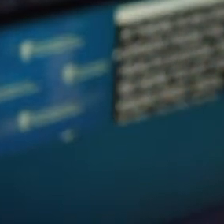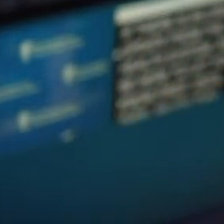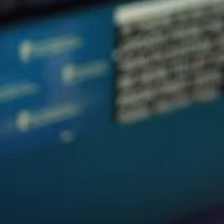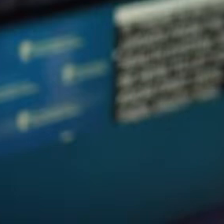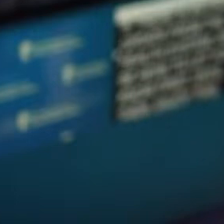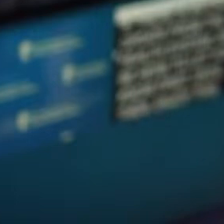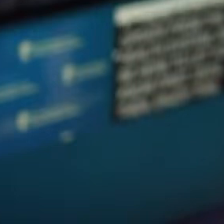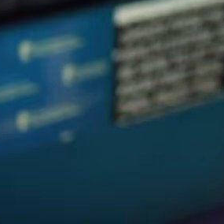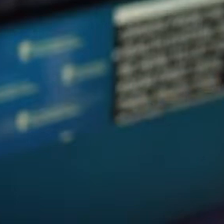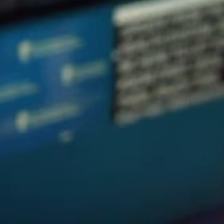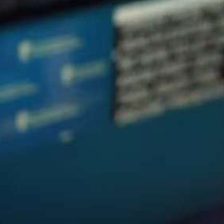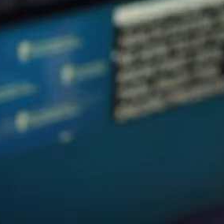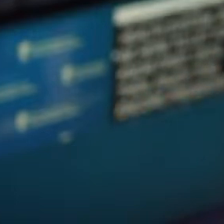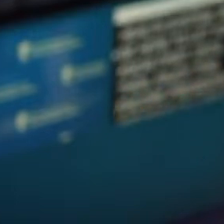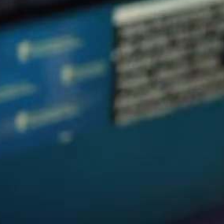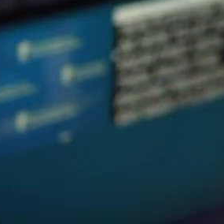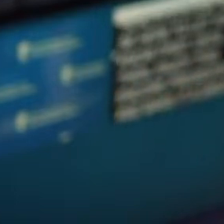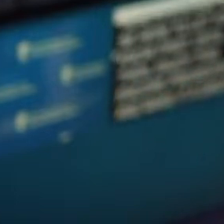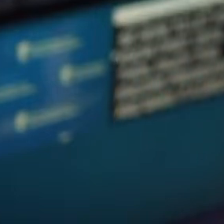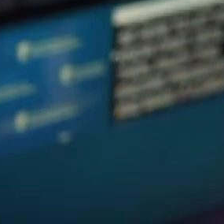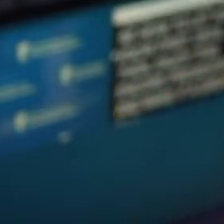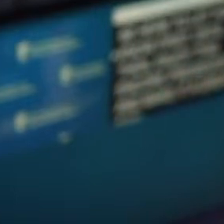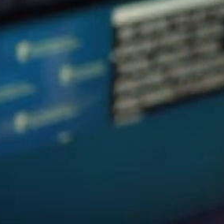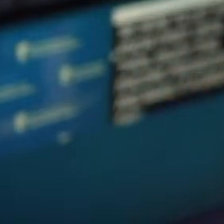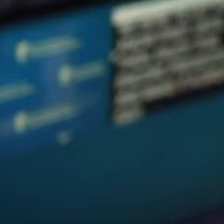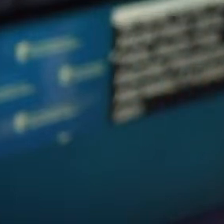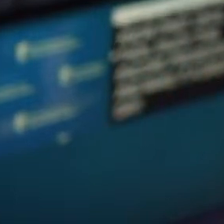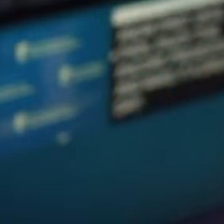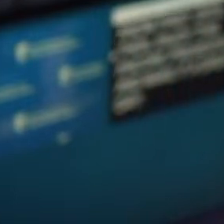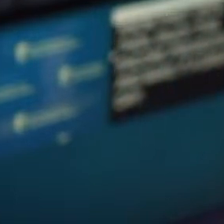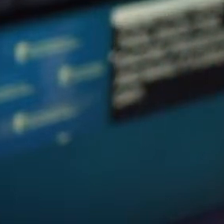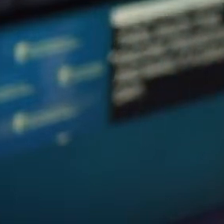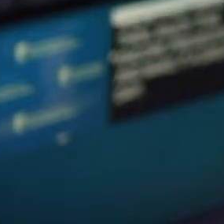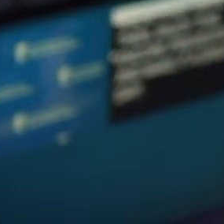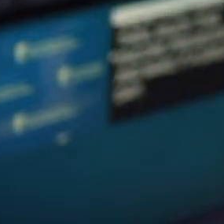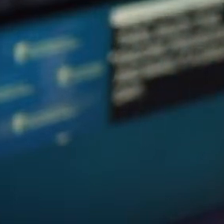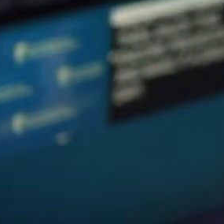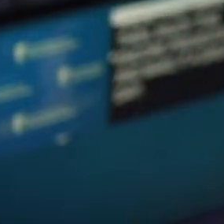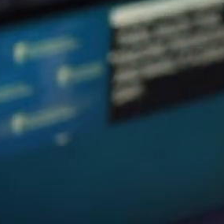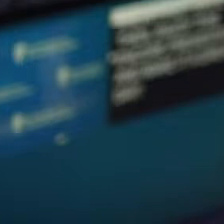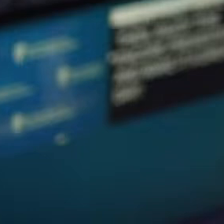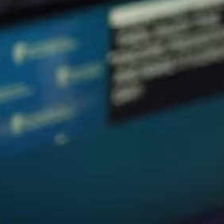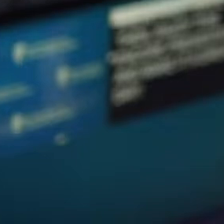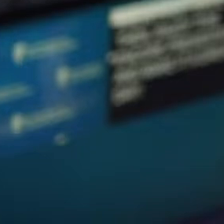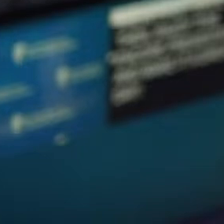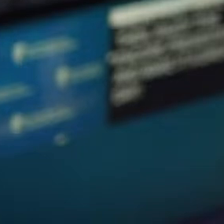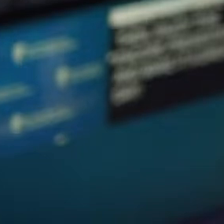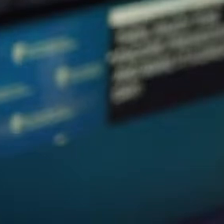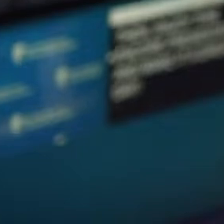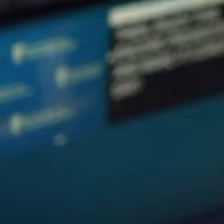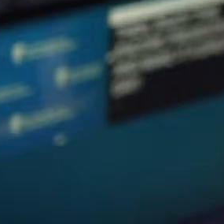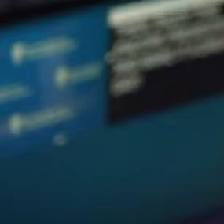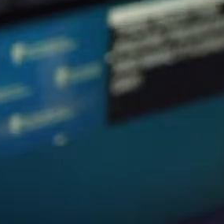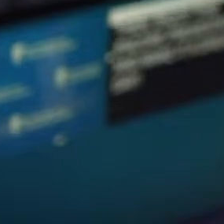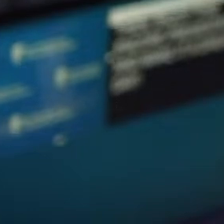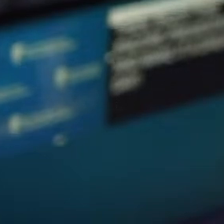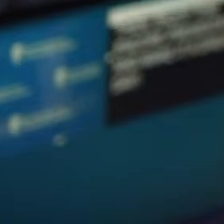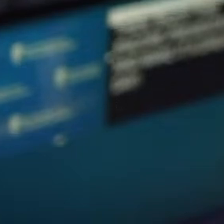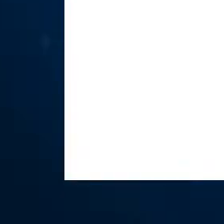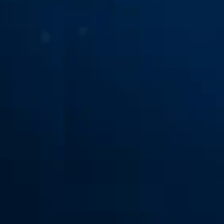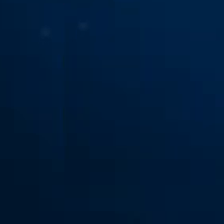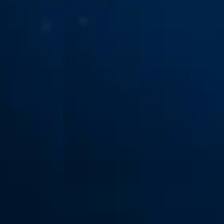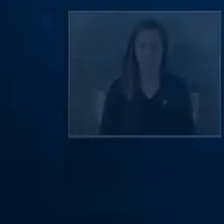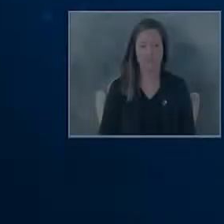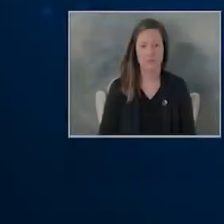system, of course, we'll be right here and let you know first. Until then, please enjoy this encore presentation and make it a great day.